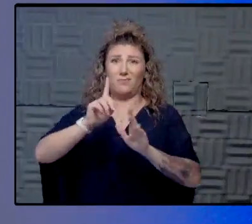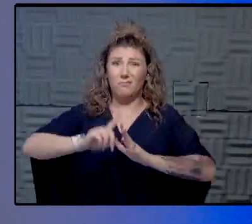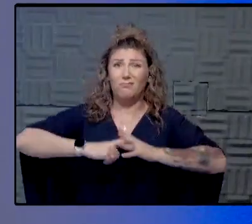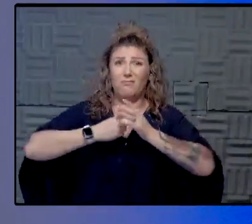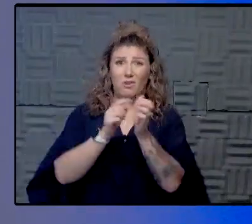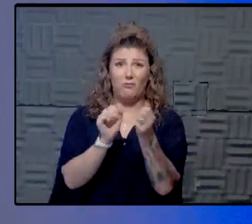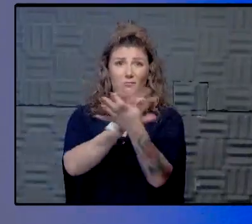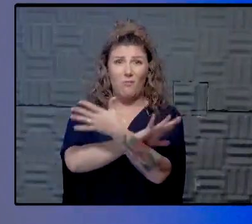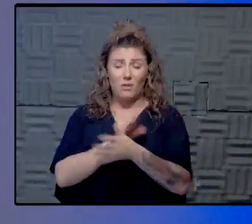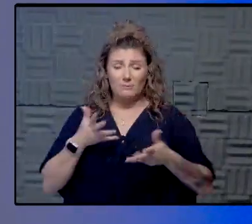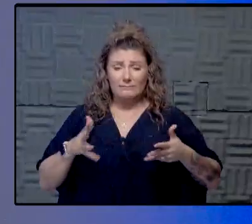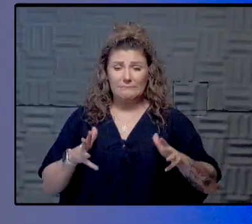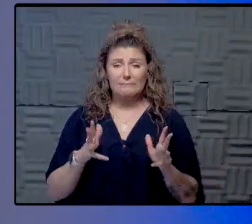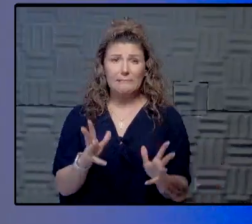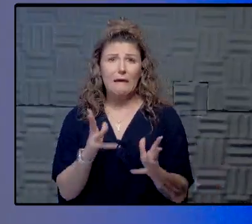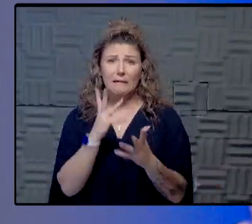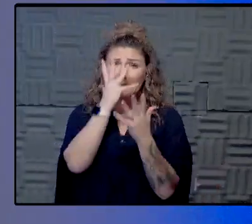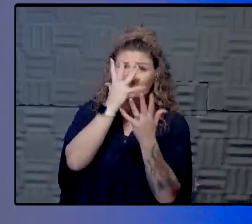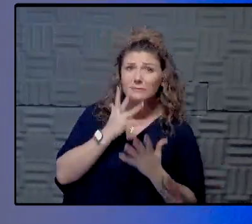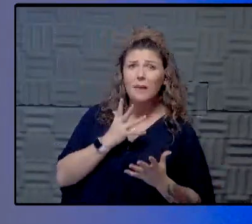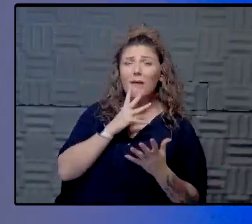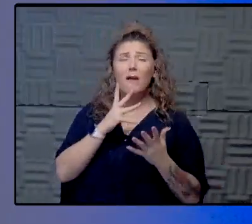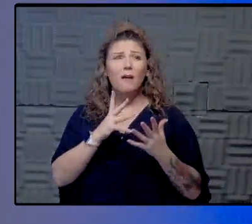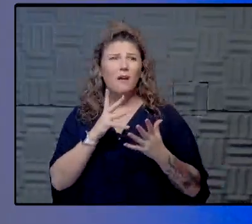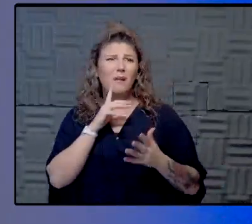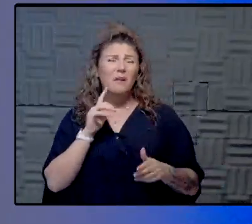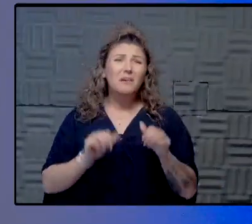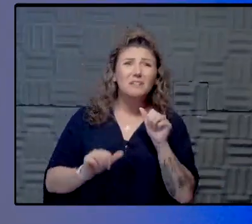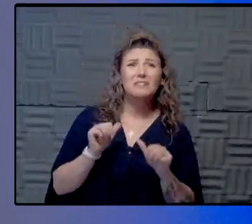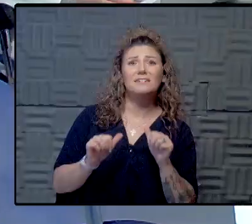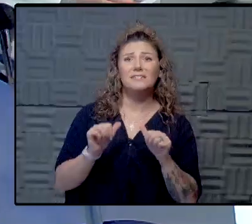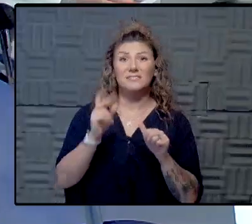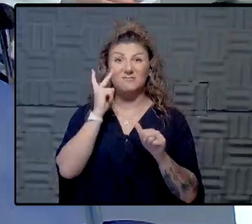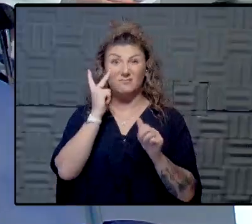of the anxiety, the sadness, the distress that we're seeing.